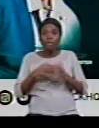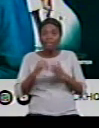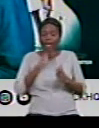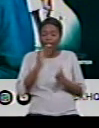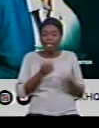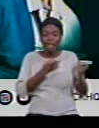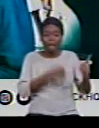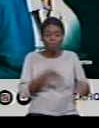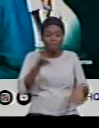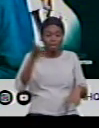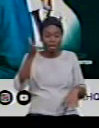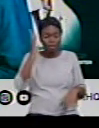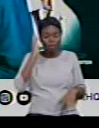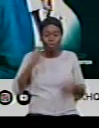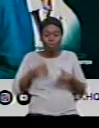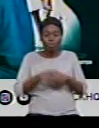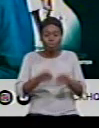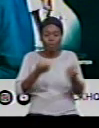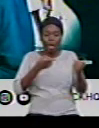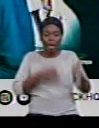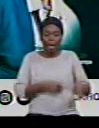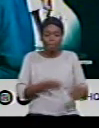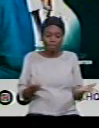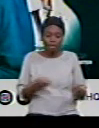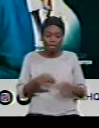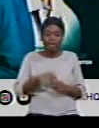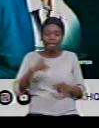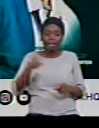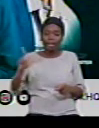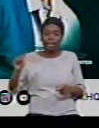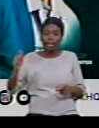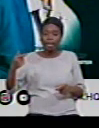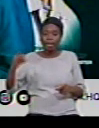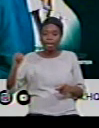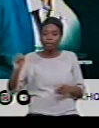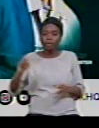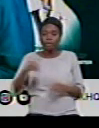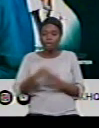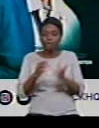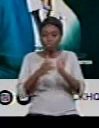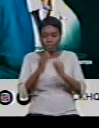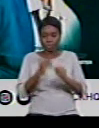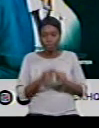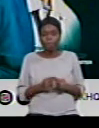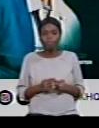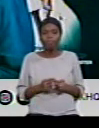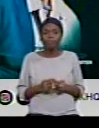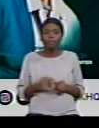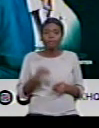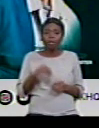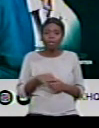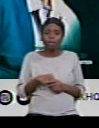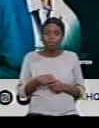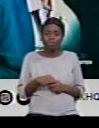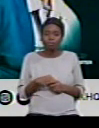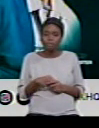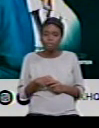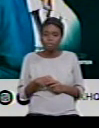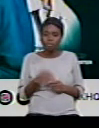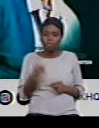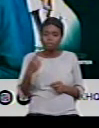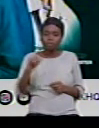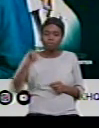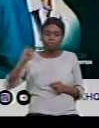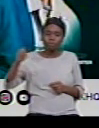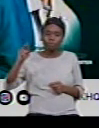also be happening here in Lagos in Jesus' name. The July 2023 edition of our